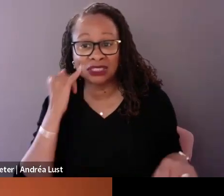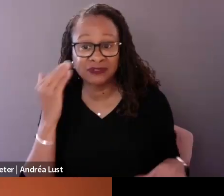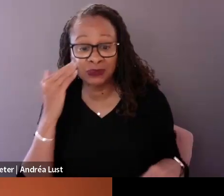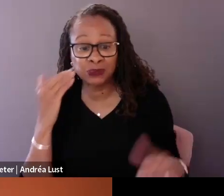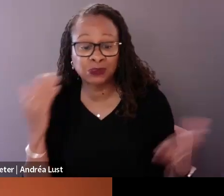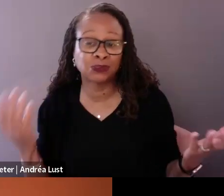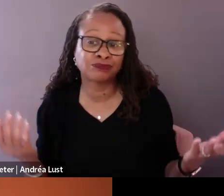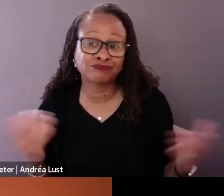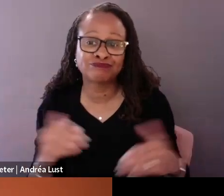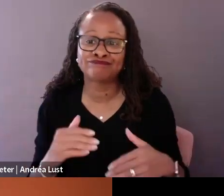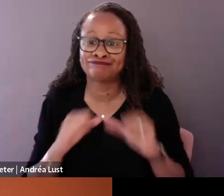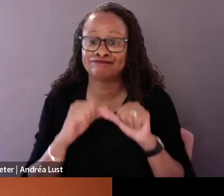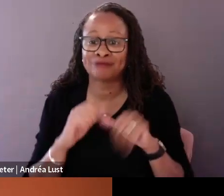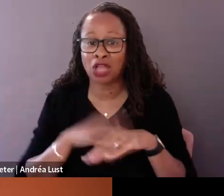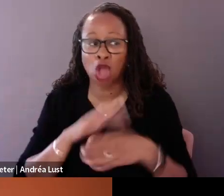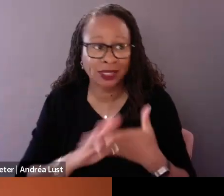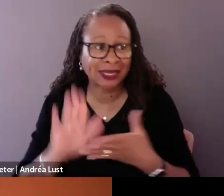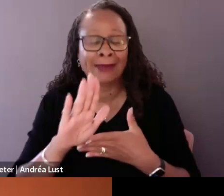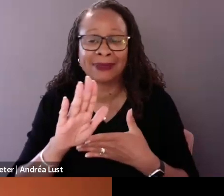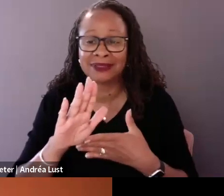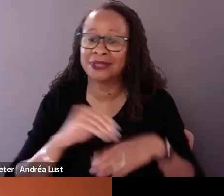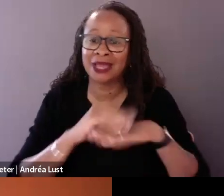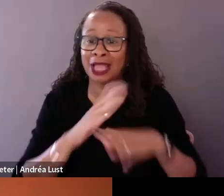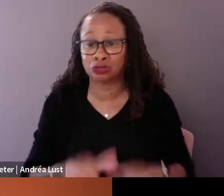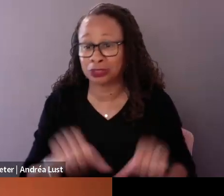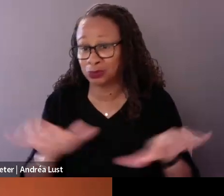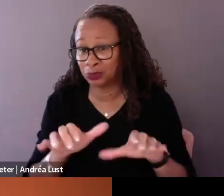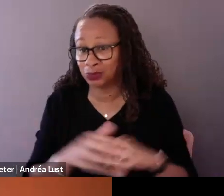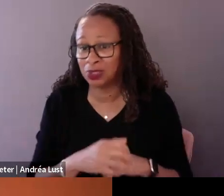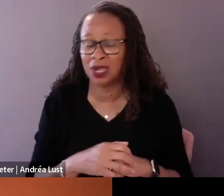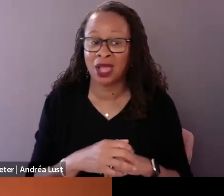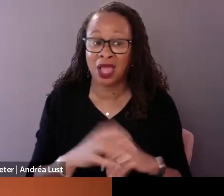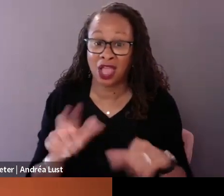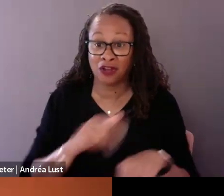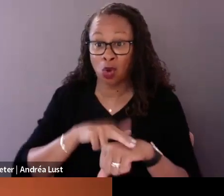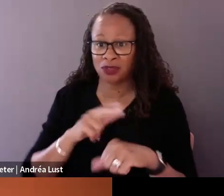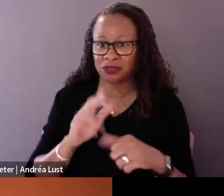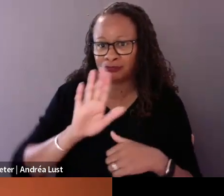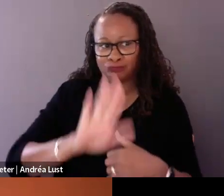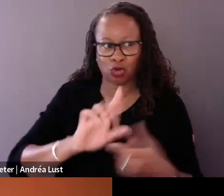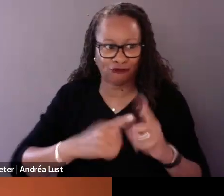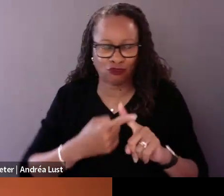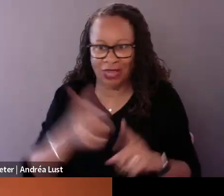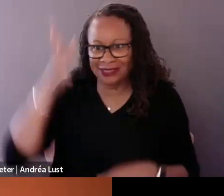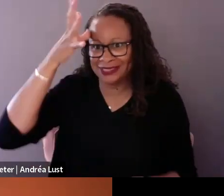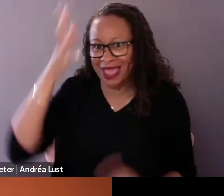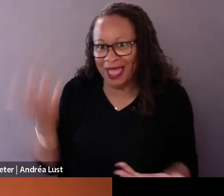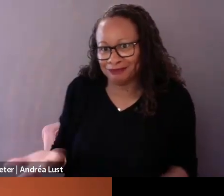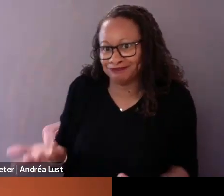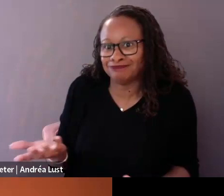as if an on-campus counselor would. And of course, when it's your friend's dad, your